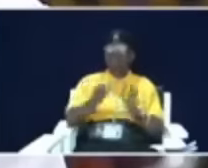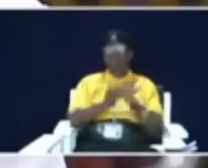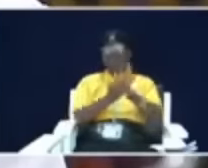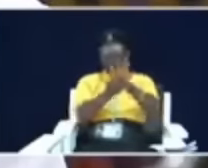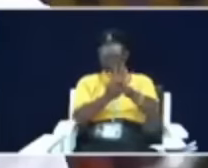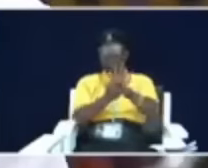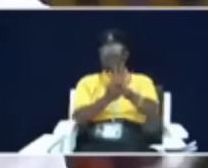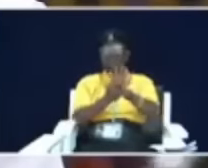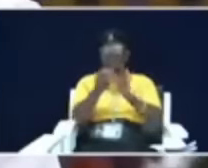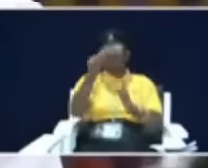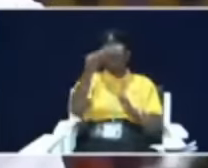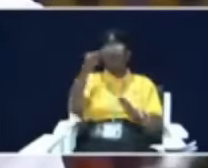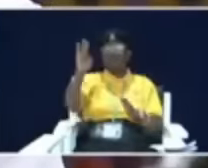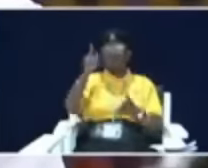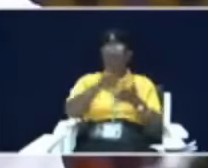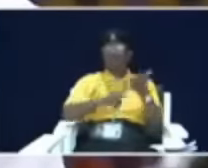of what a wall could be.